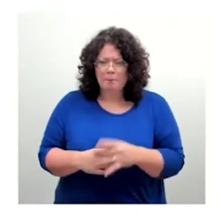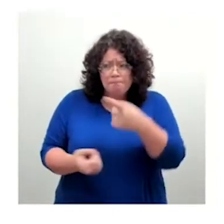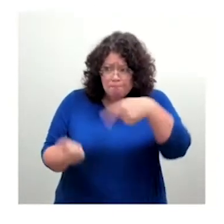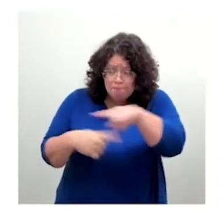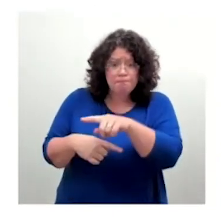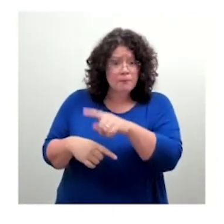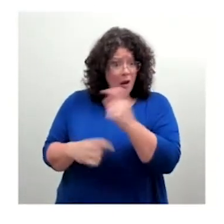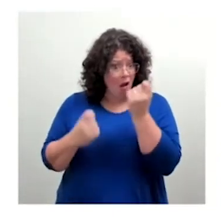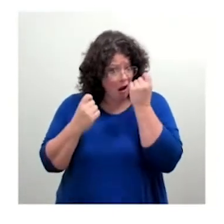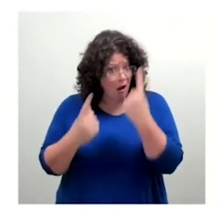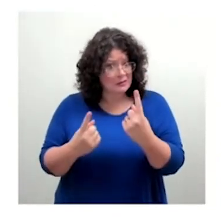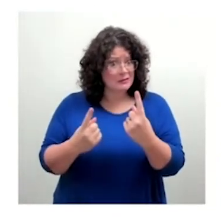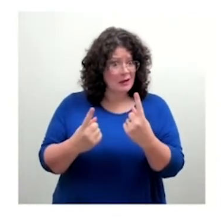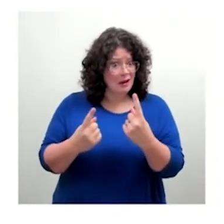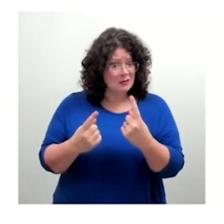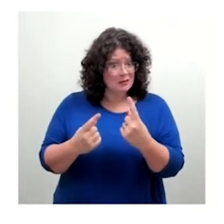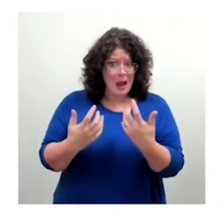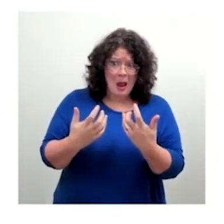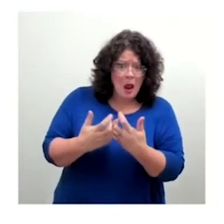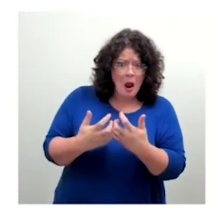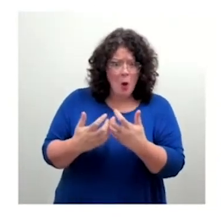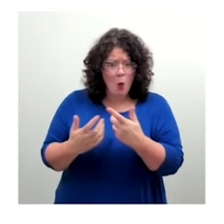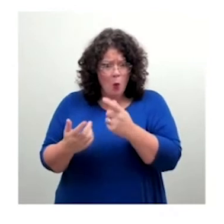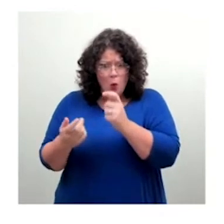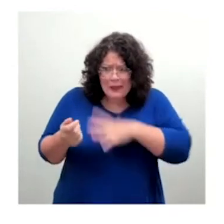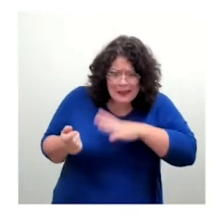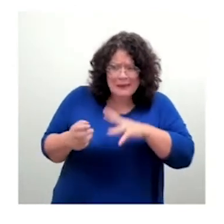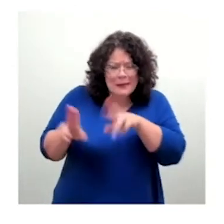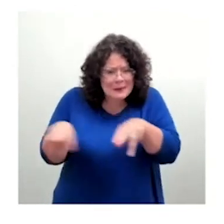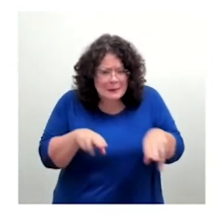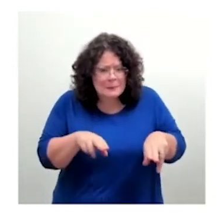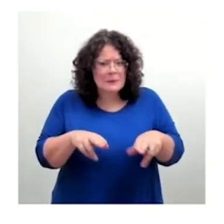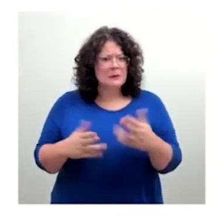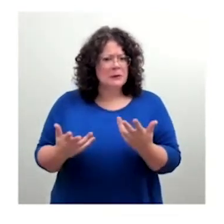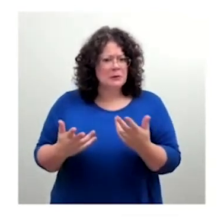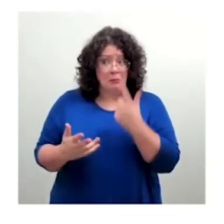connected, but those are the 3 buckets, if you like, that we're seeking to kind of investigate